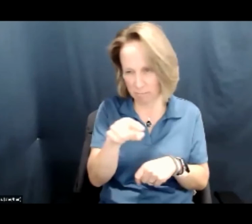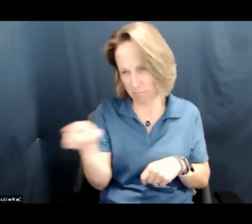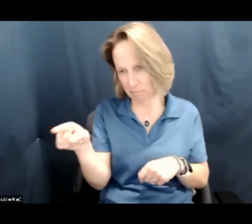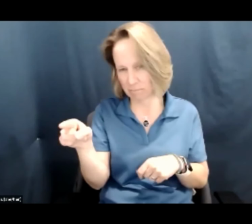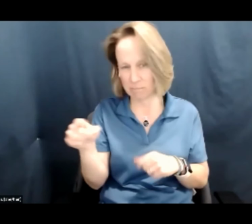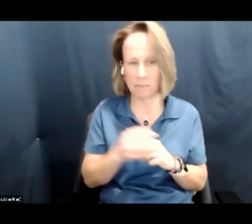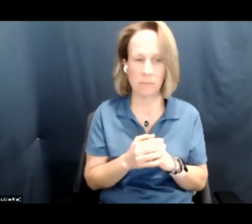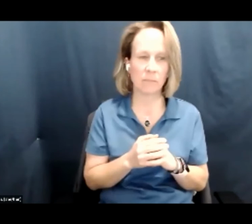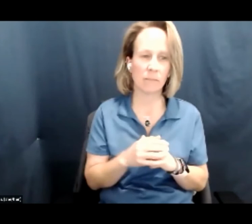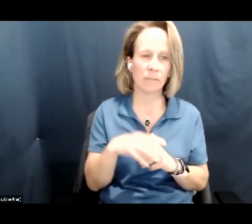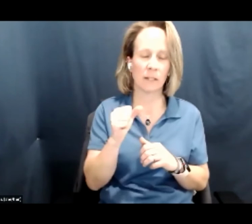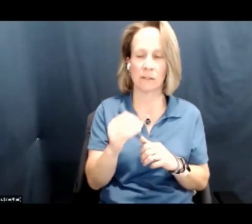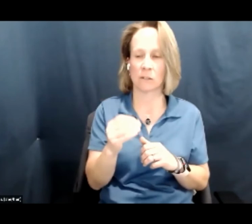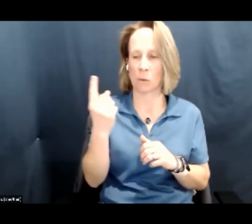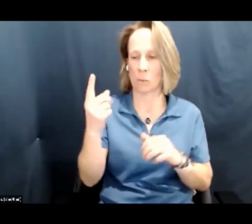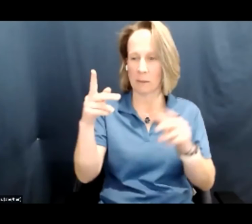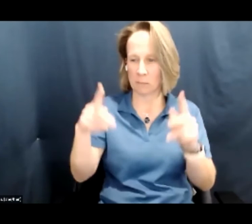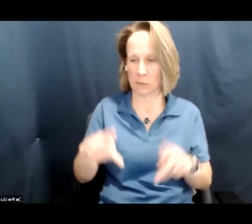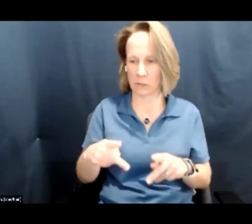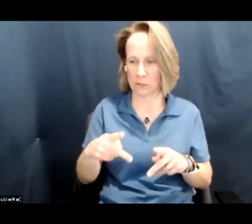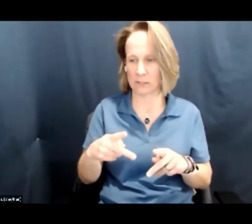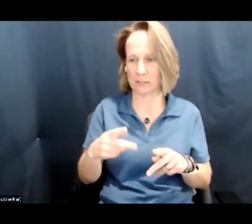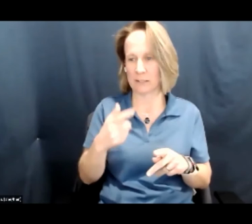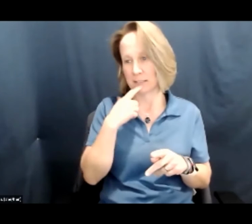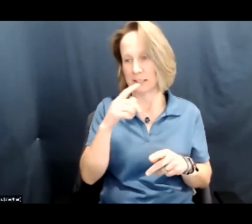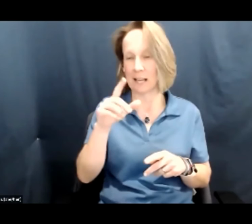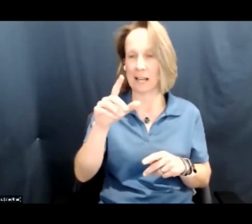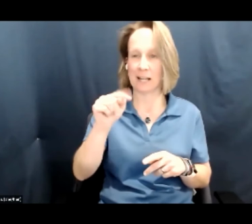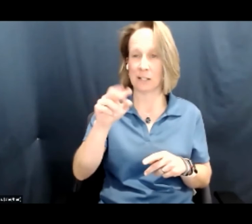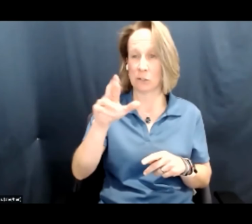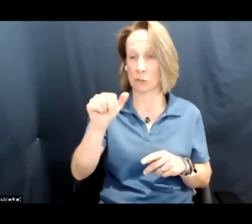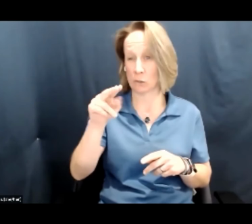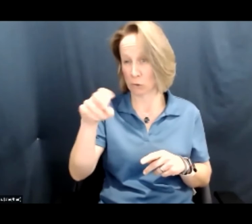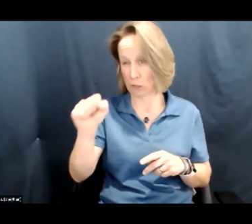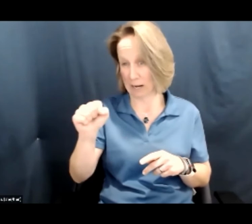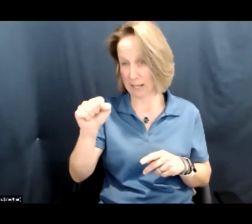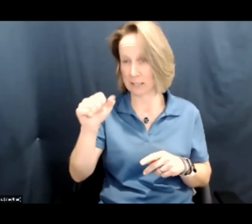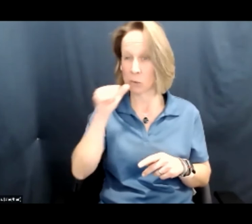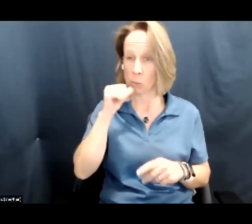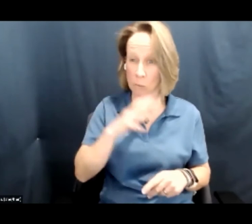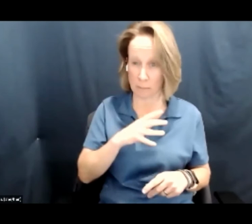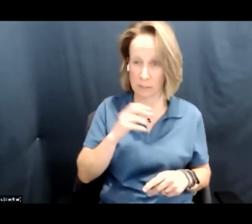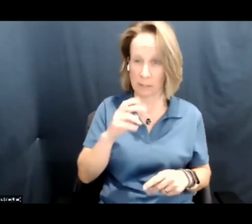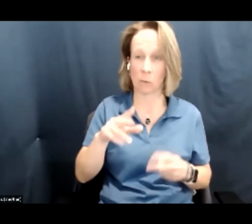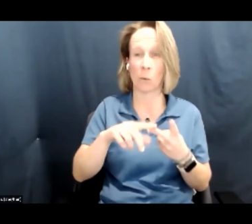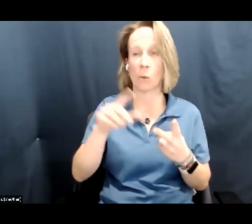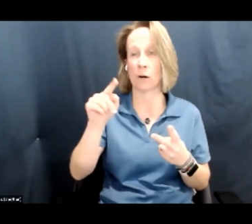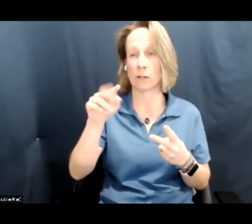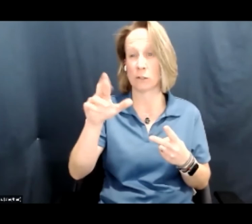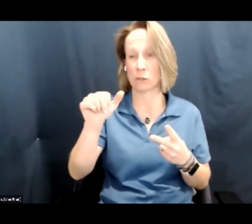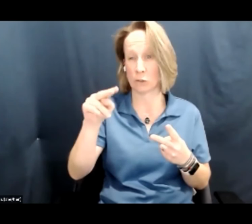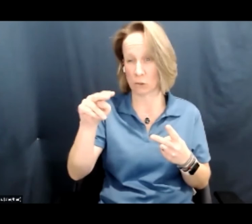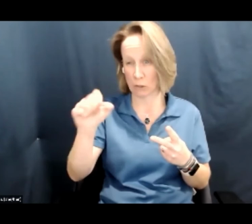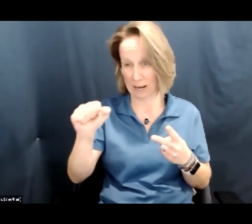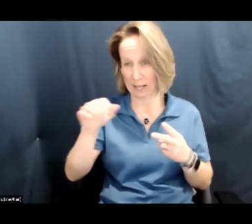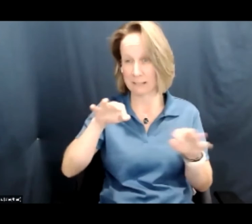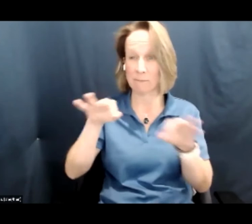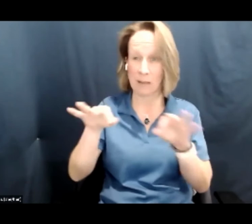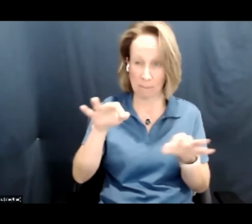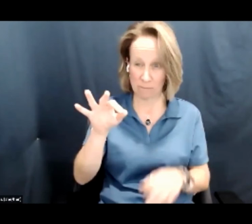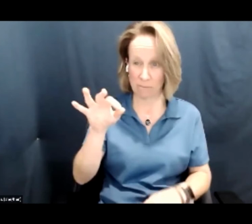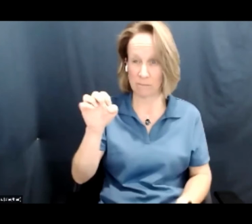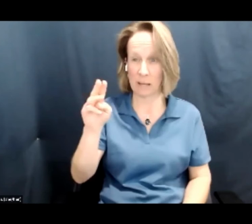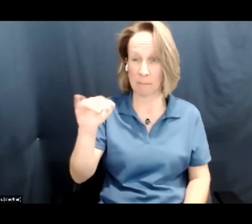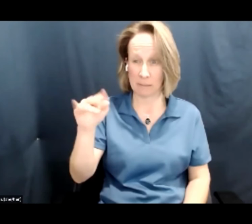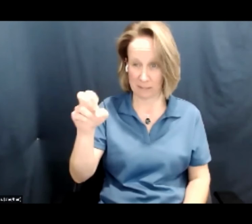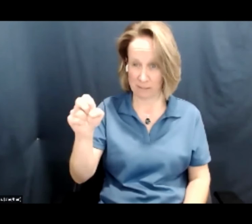So one person said they may identify as a trans woman or as trans feminine. Absolutely, right? So those are some different identities